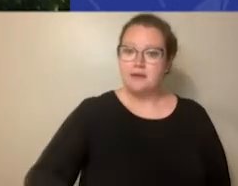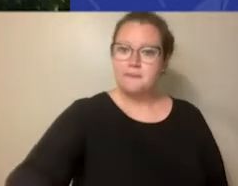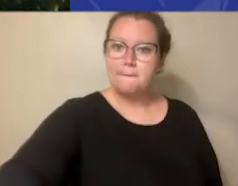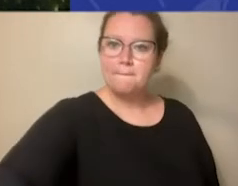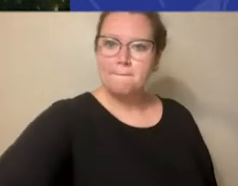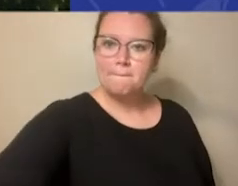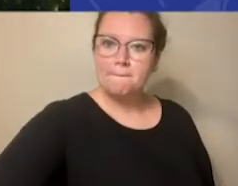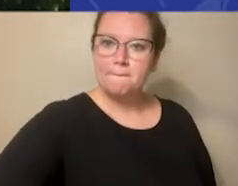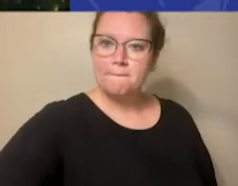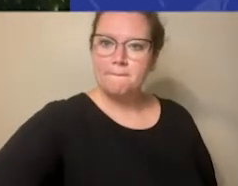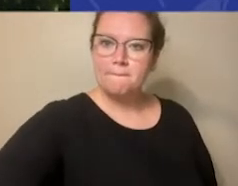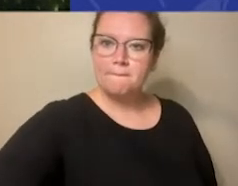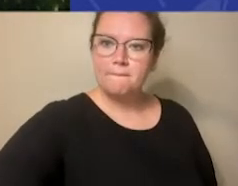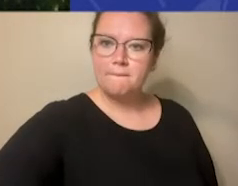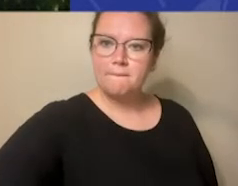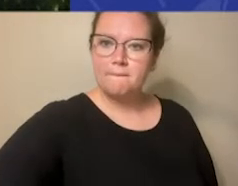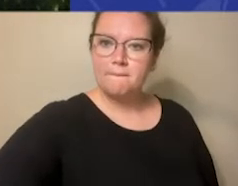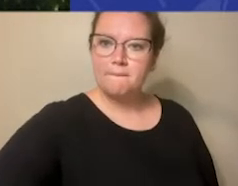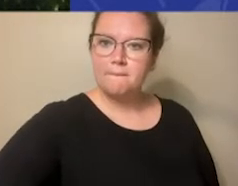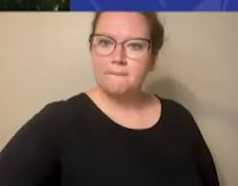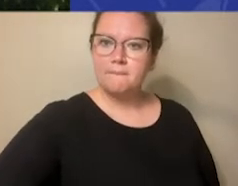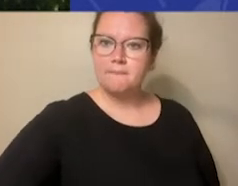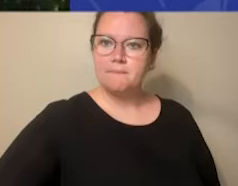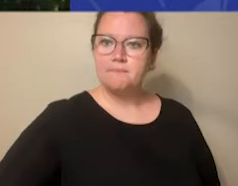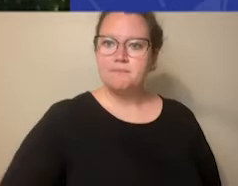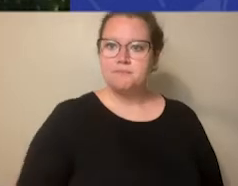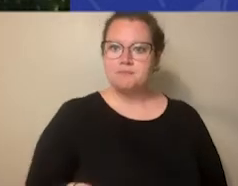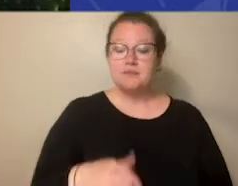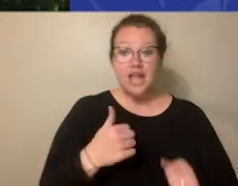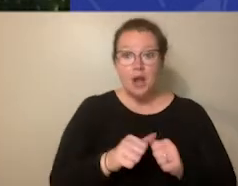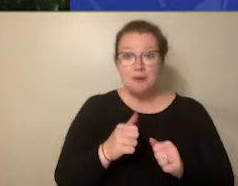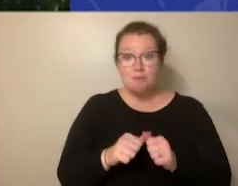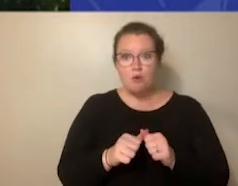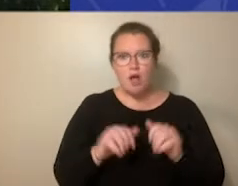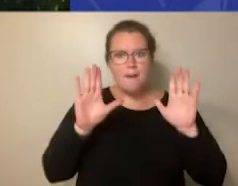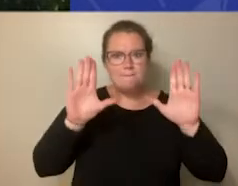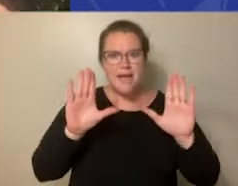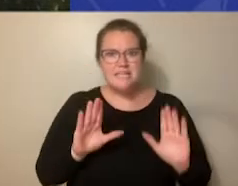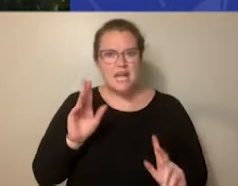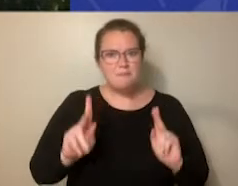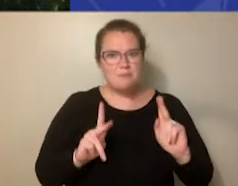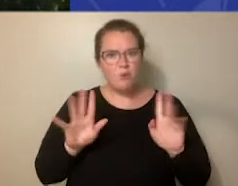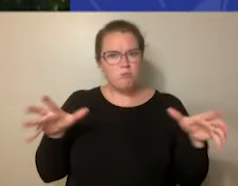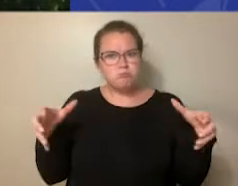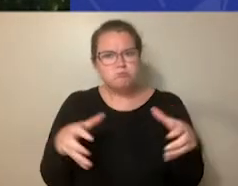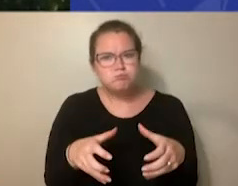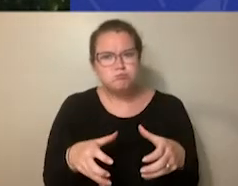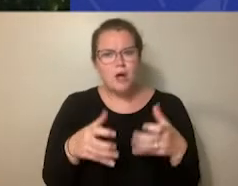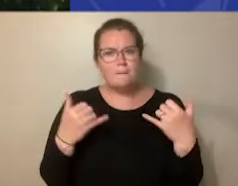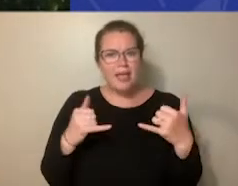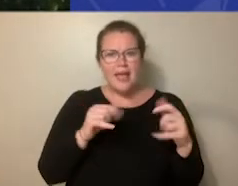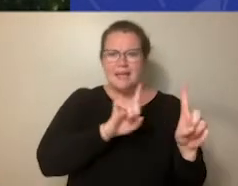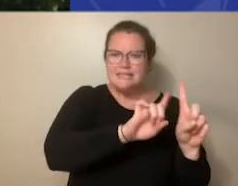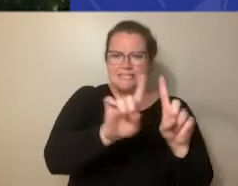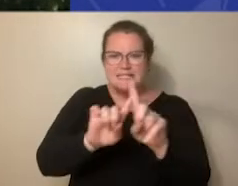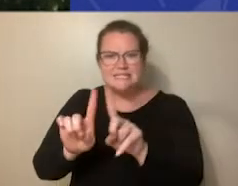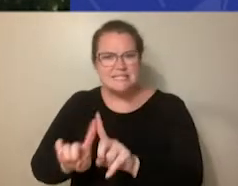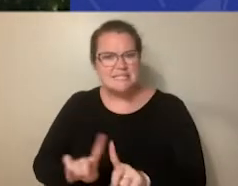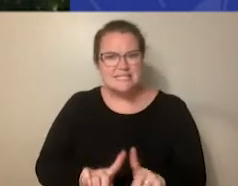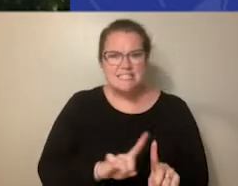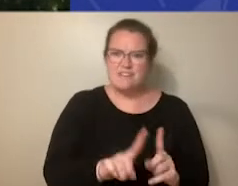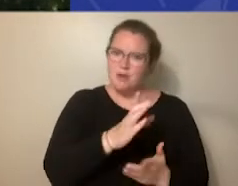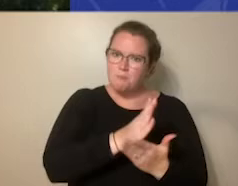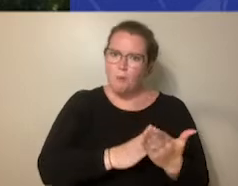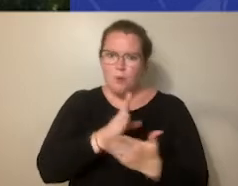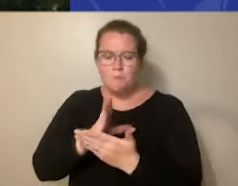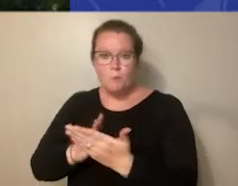and what an amazing feeling when people come together and play different parts to make this beautiful picture of music.